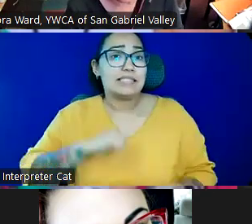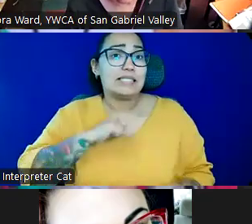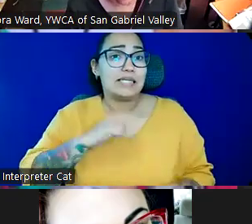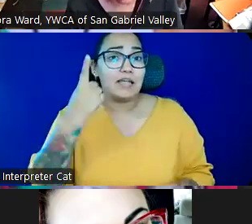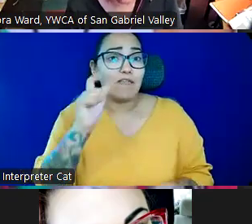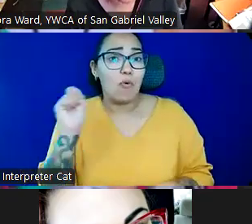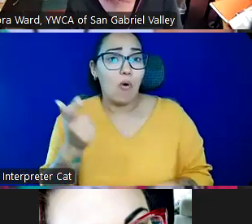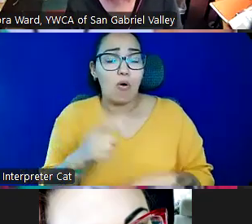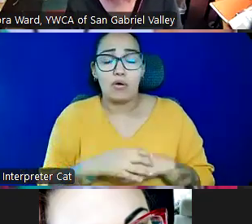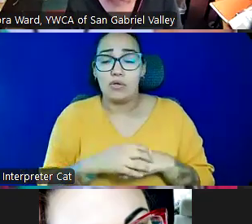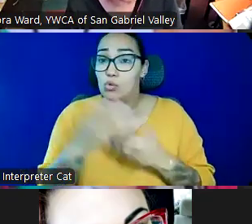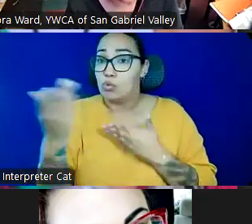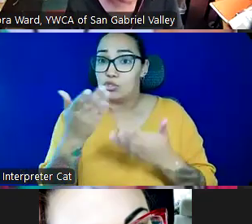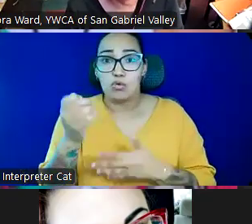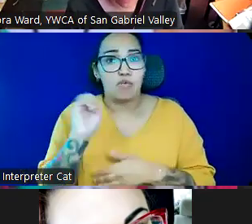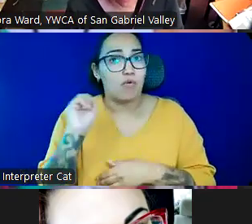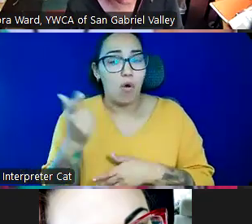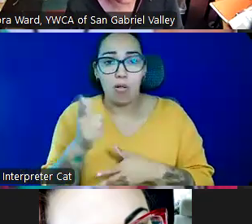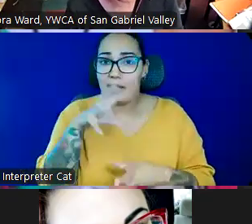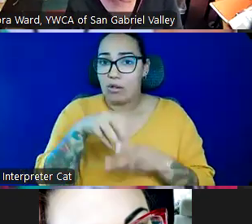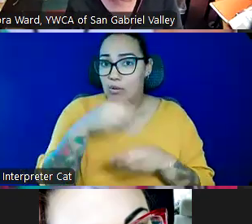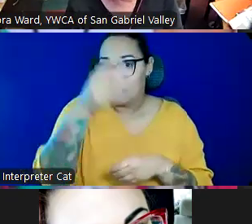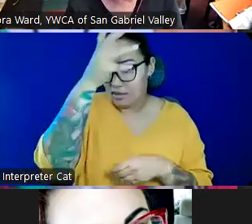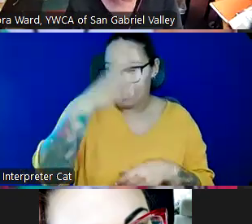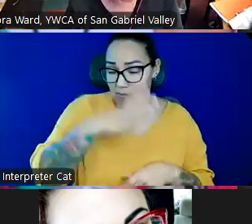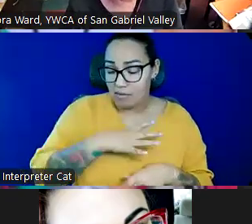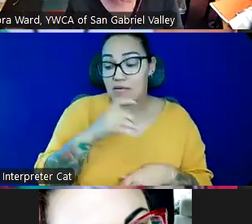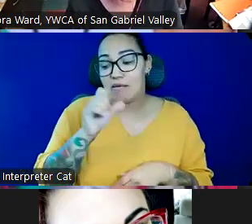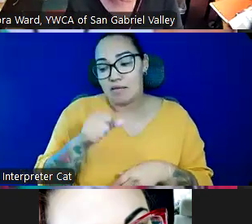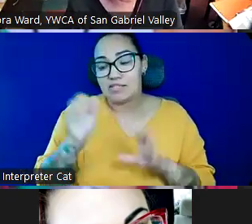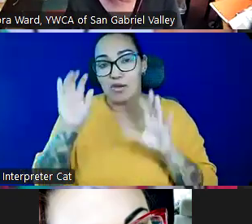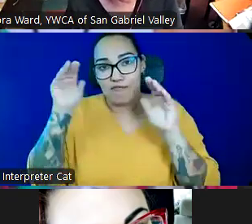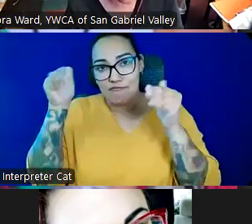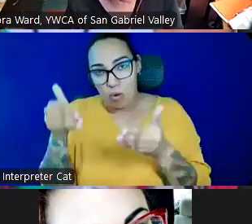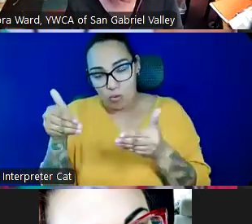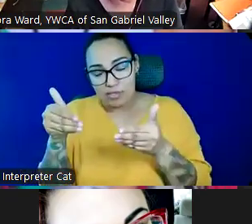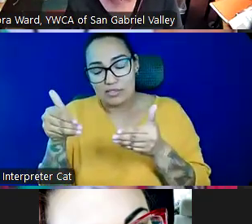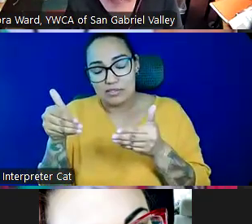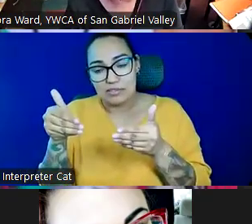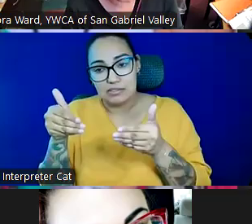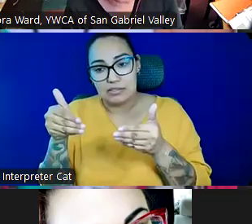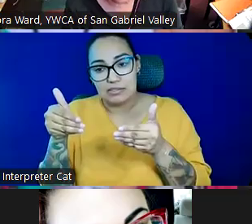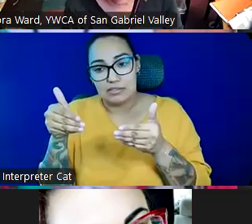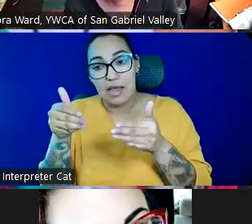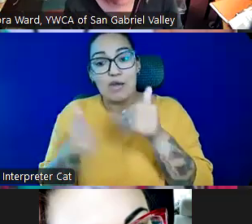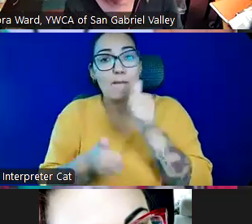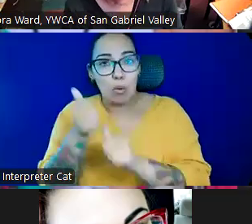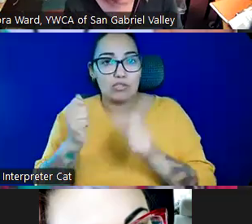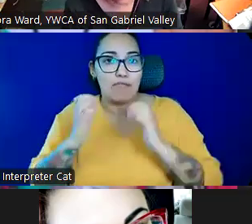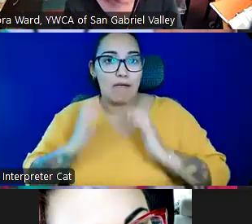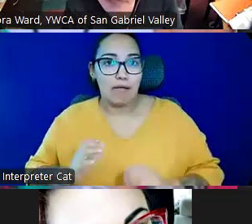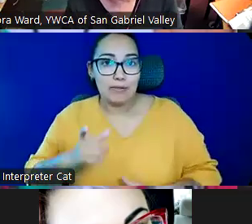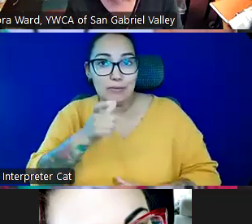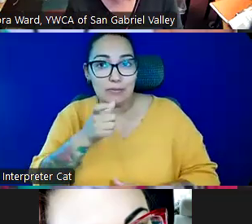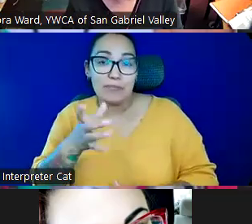We serve everyone, including men, although our focus and the majority of our clients are